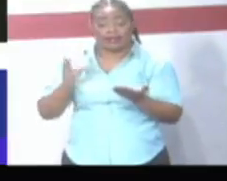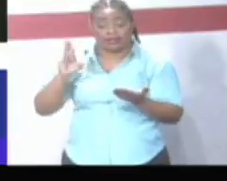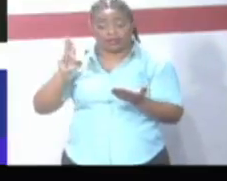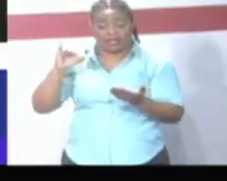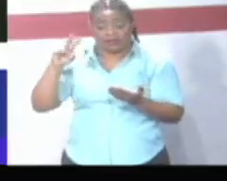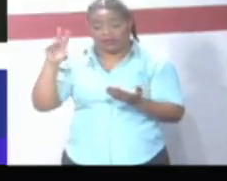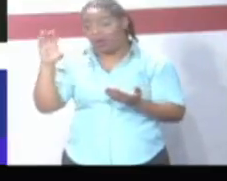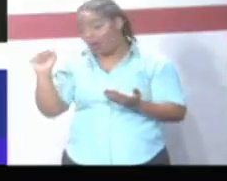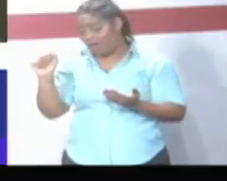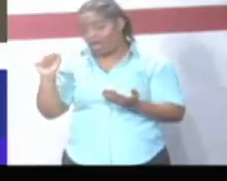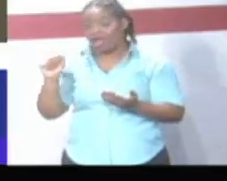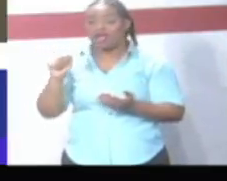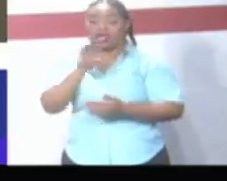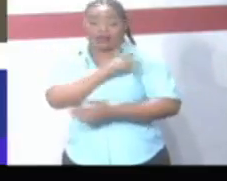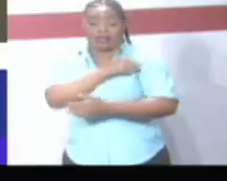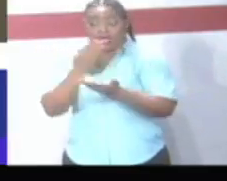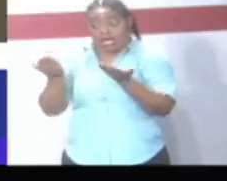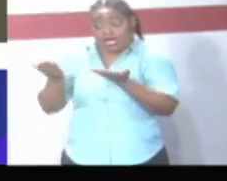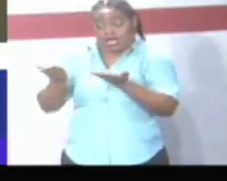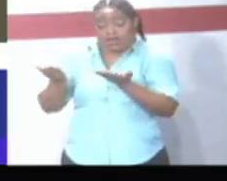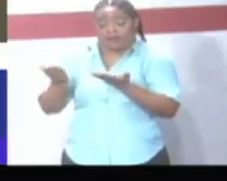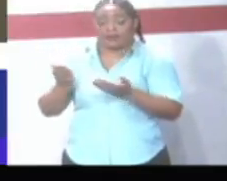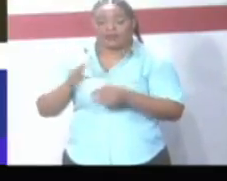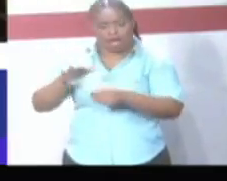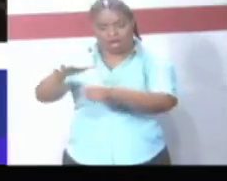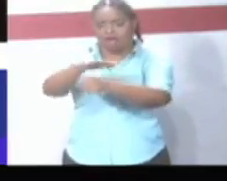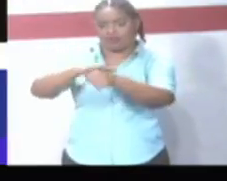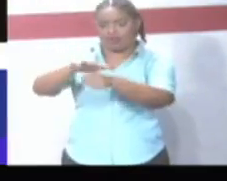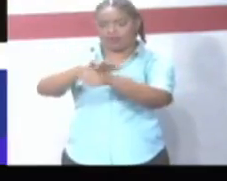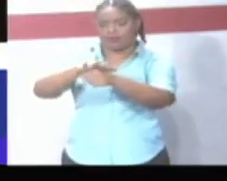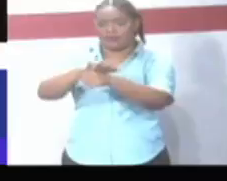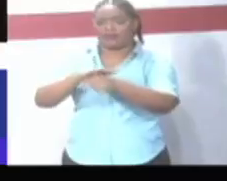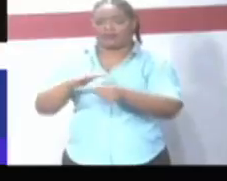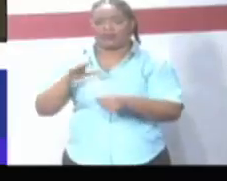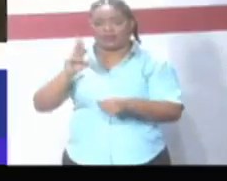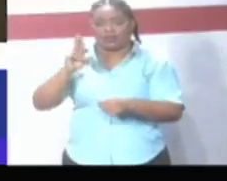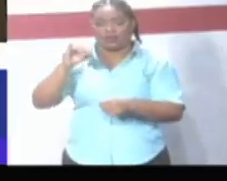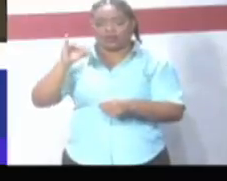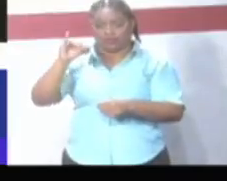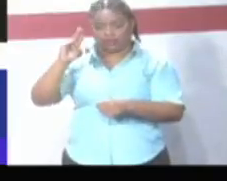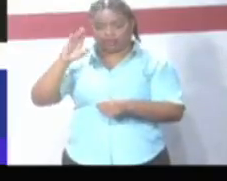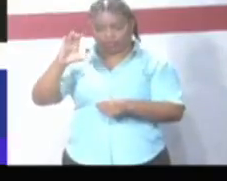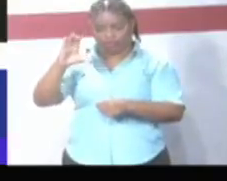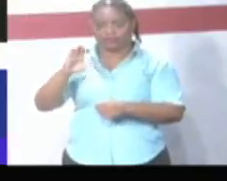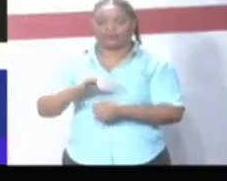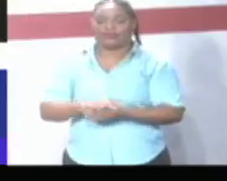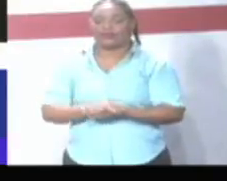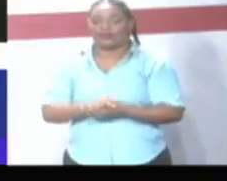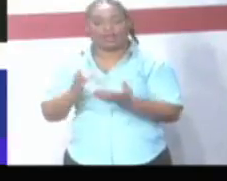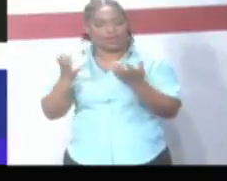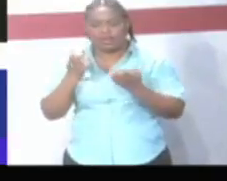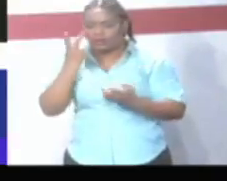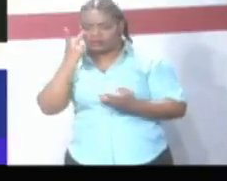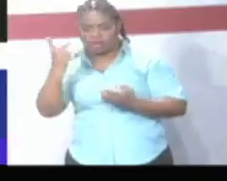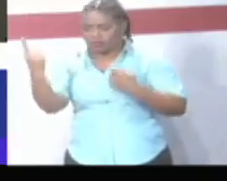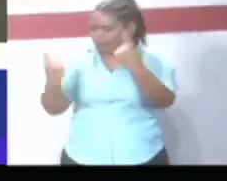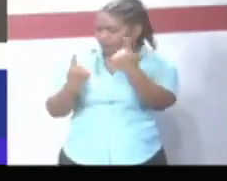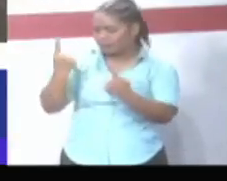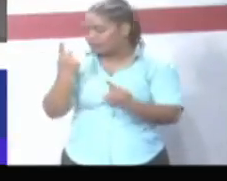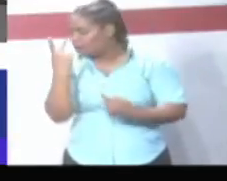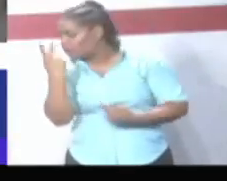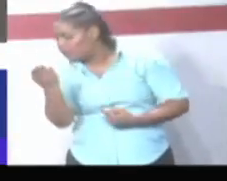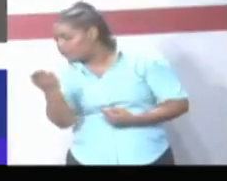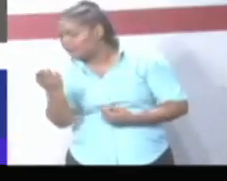of ICU HDU. We'd really prefer not to ever see you guys here. We'd prefer to see you guys on the outside,